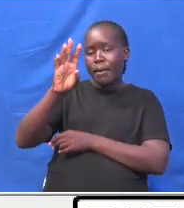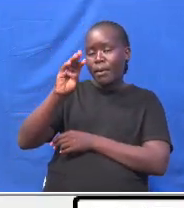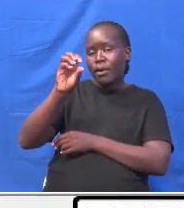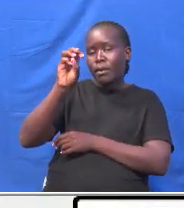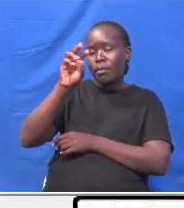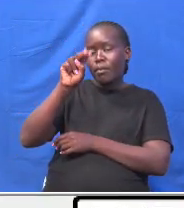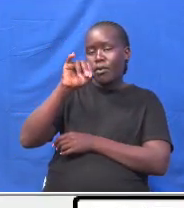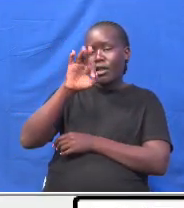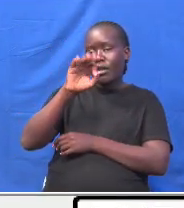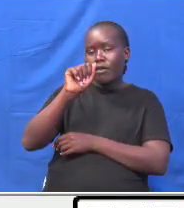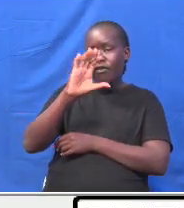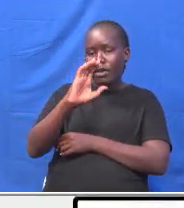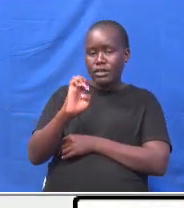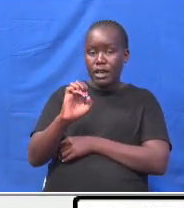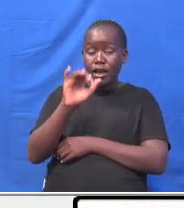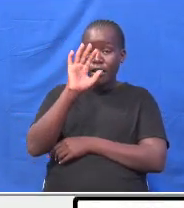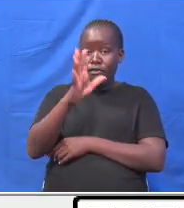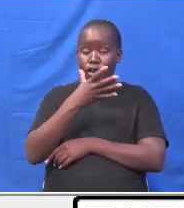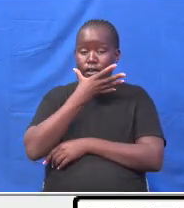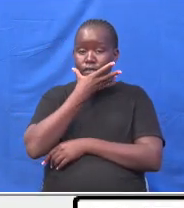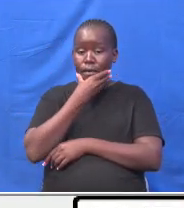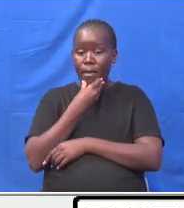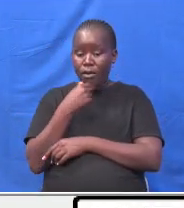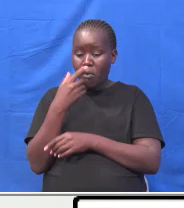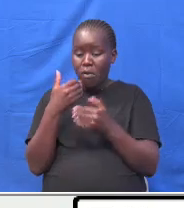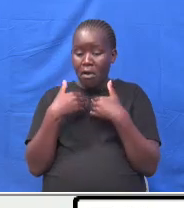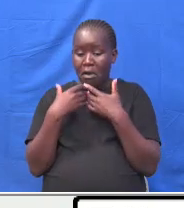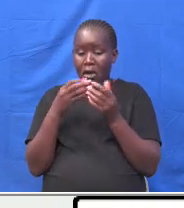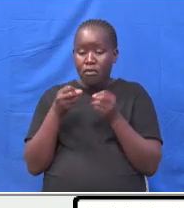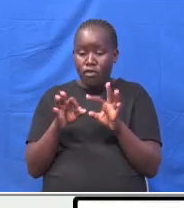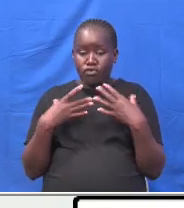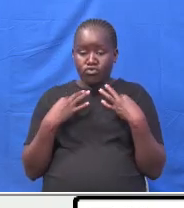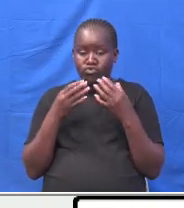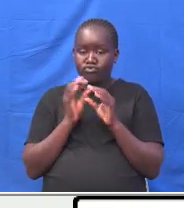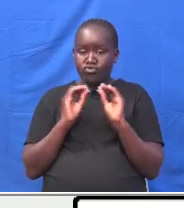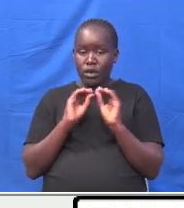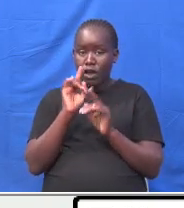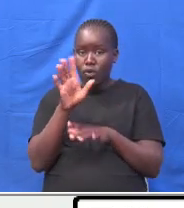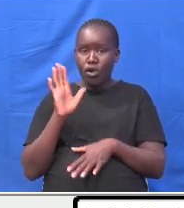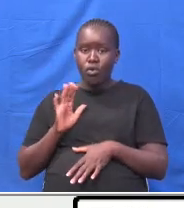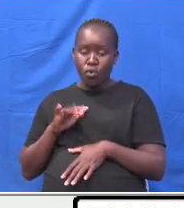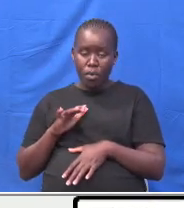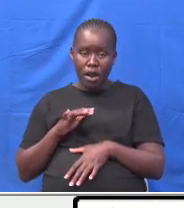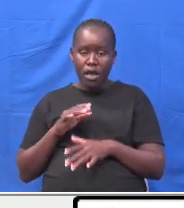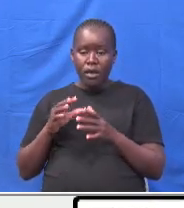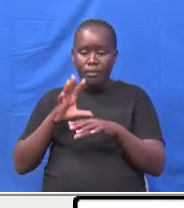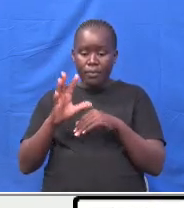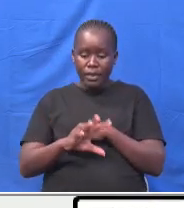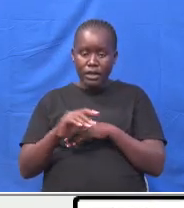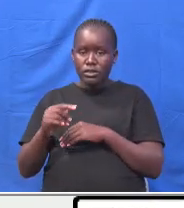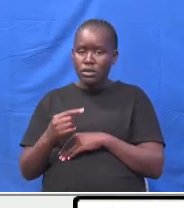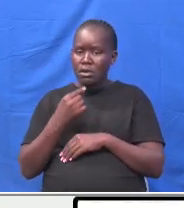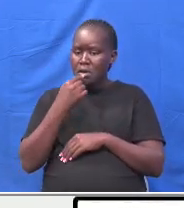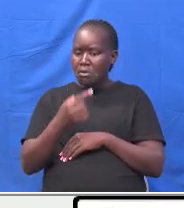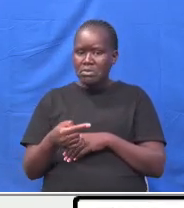five men, ununiformed and masked, and there was one woman with them. And they walked him out, and they didn't say who they